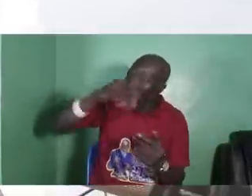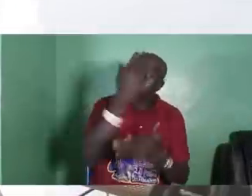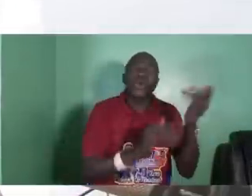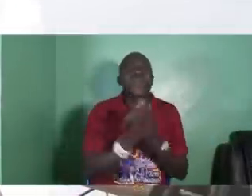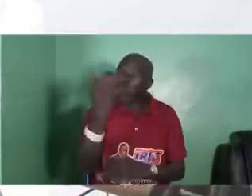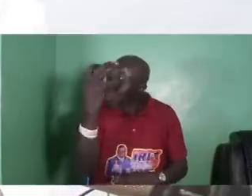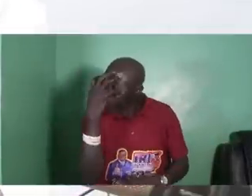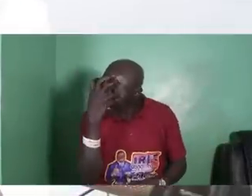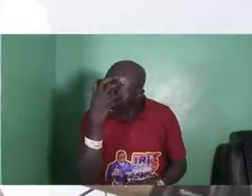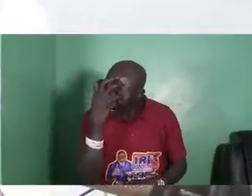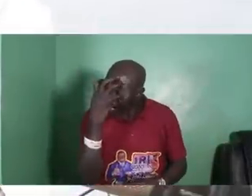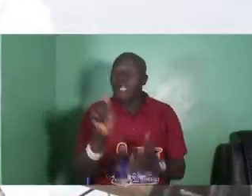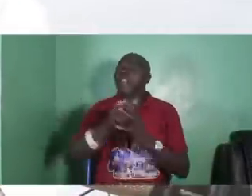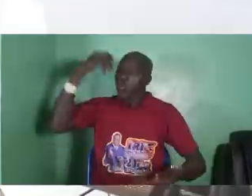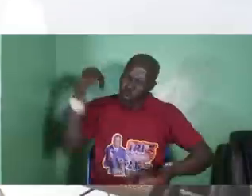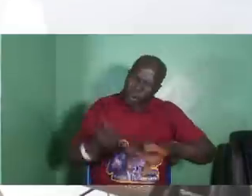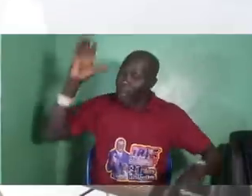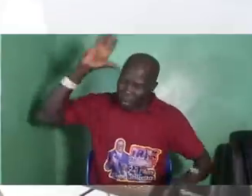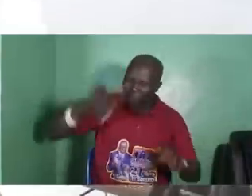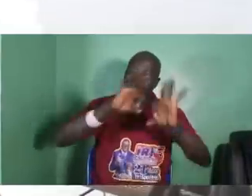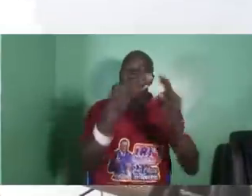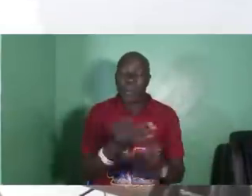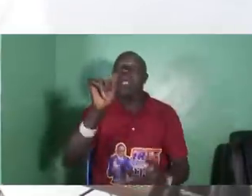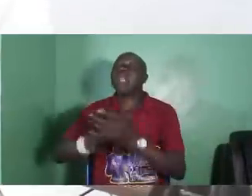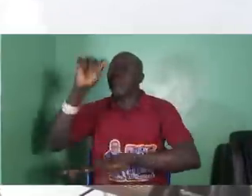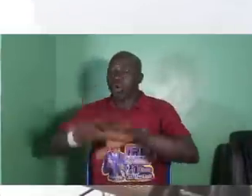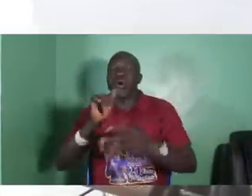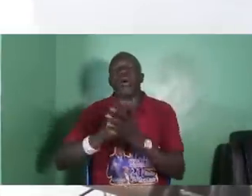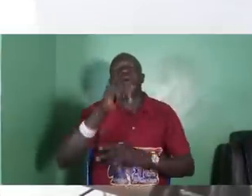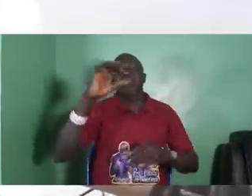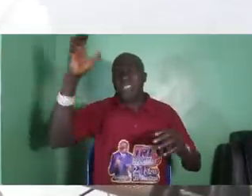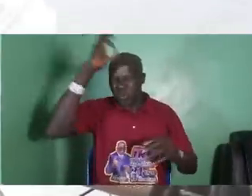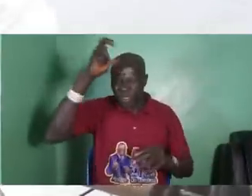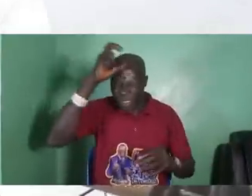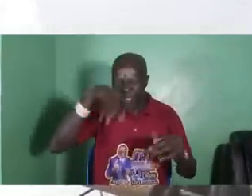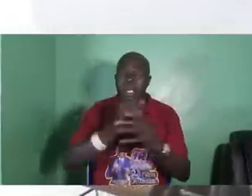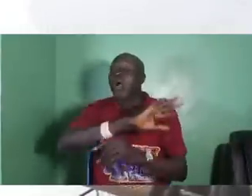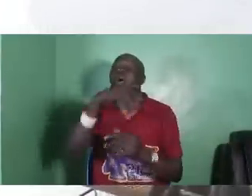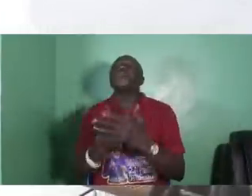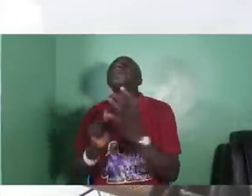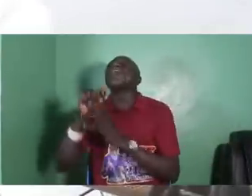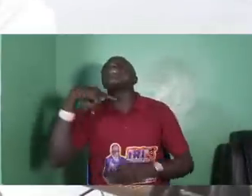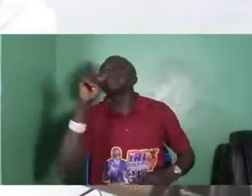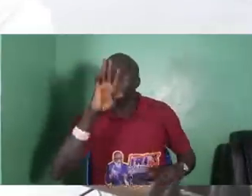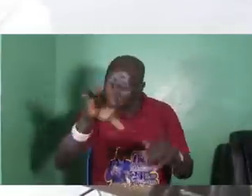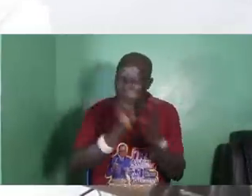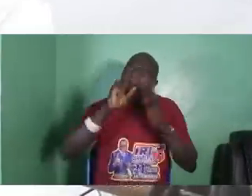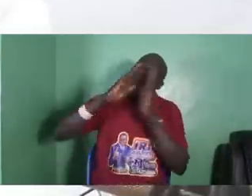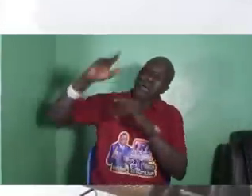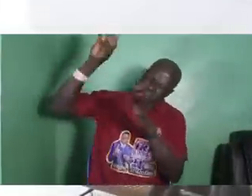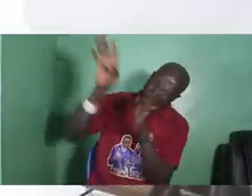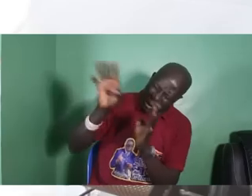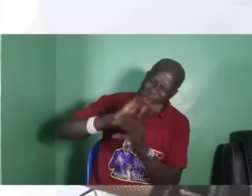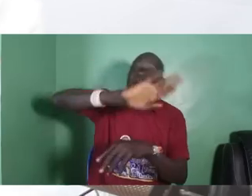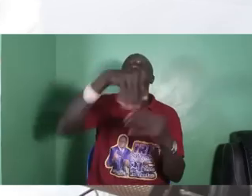many le the people they are very friend no buru family their friends are very friend awon le ma npe laje and you think you call them with awon call wa they are not the one behind your case